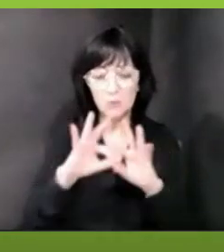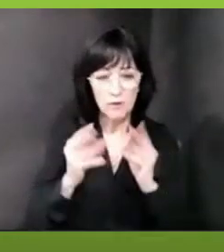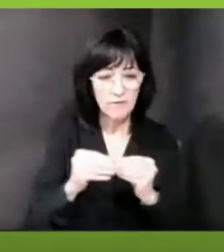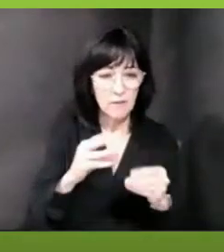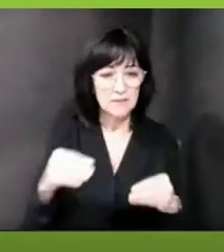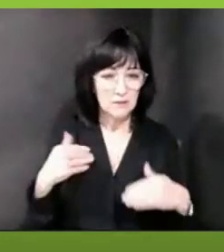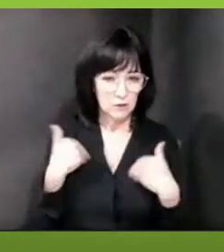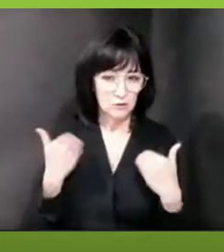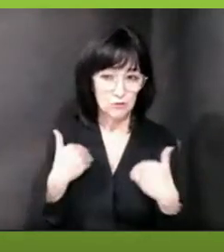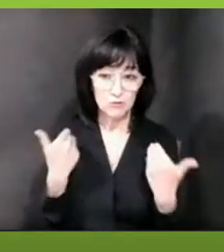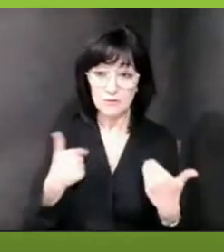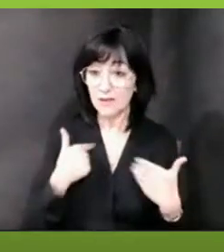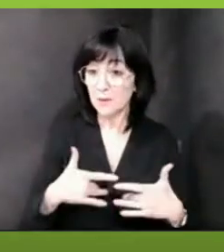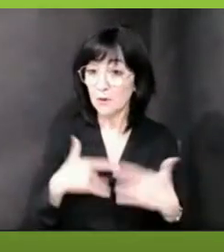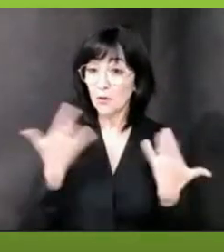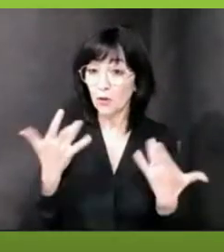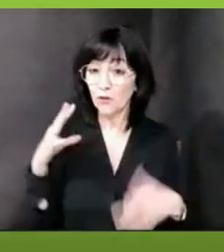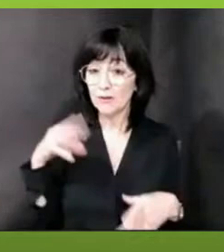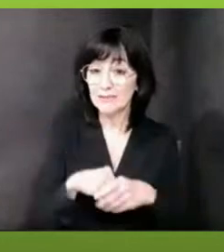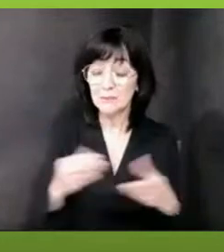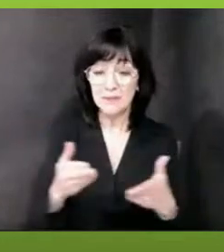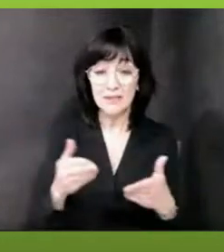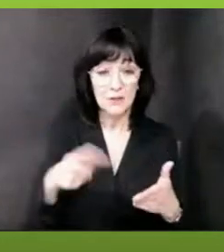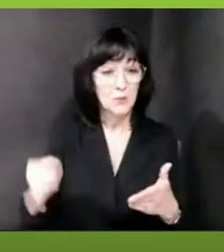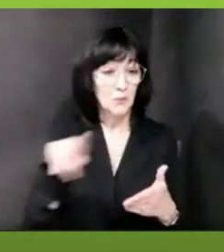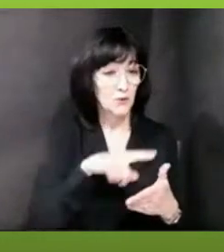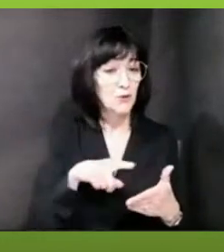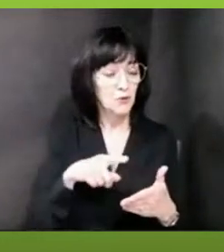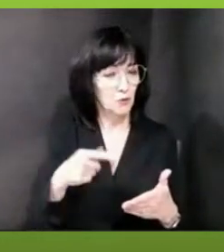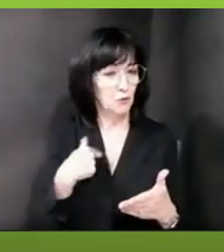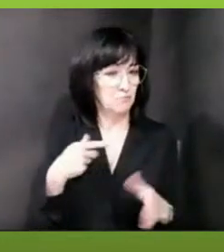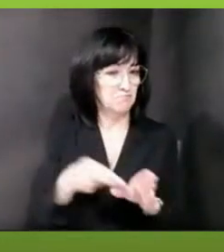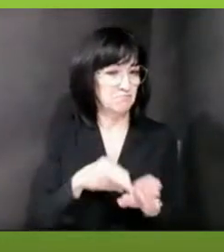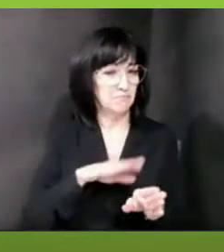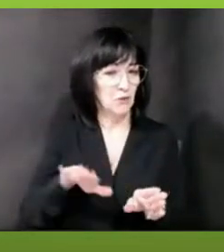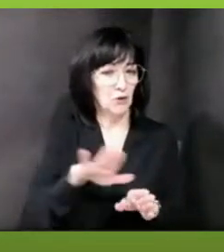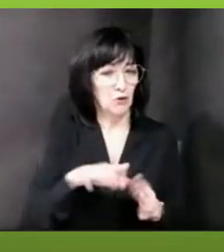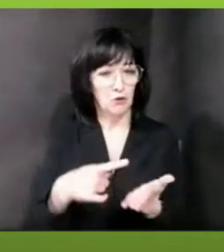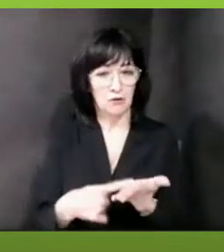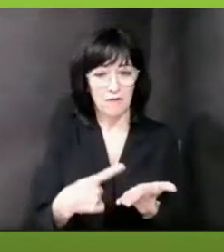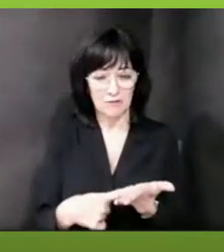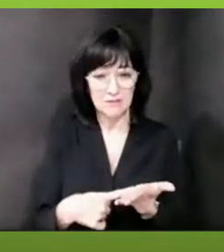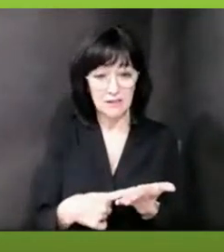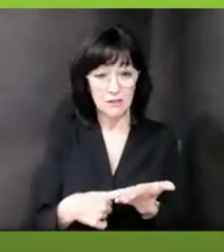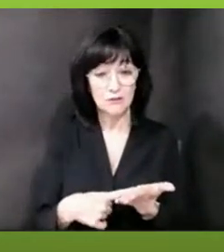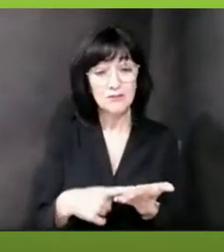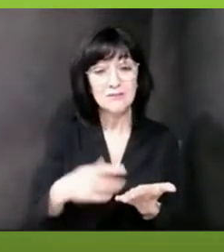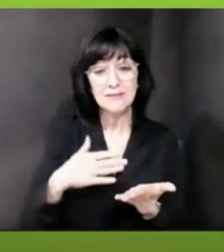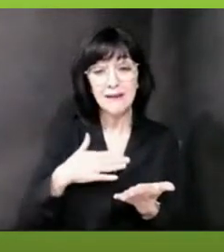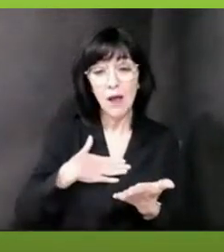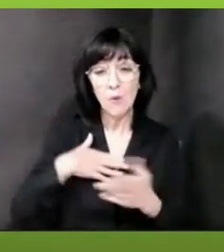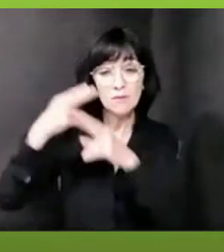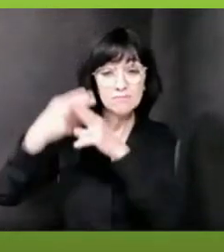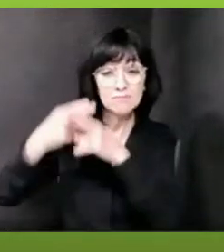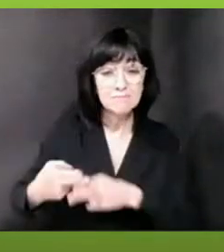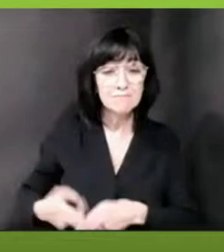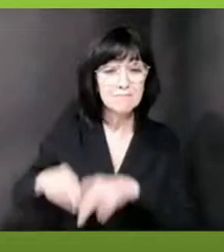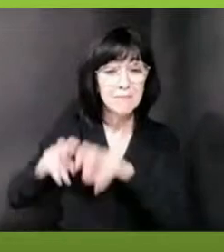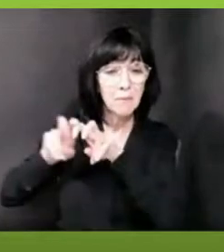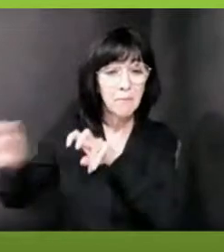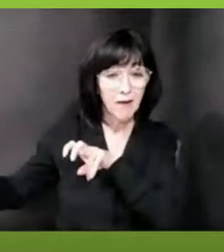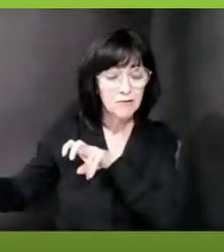to facilitate our conversation. The panelists we have for you today are impressive and have